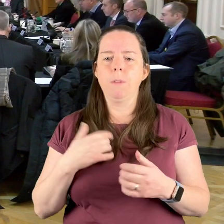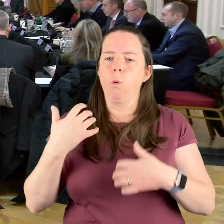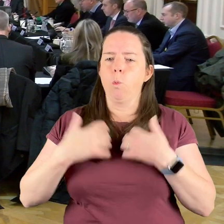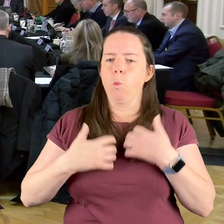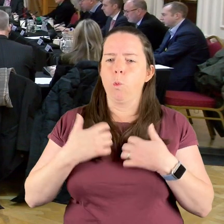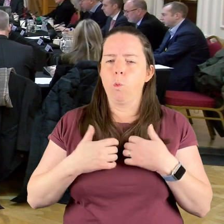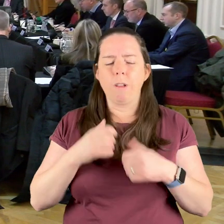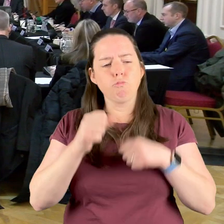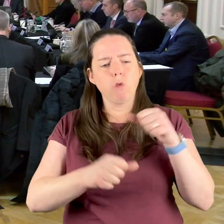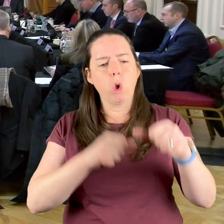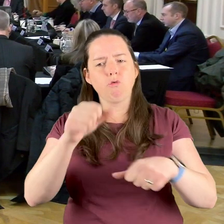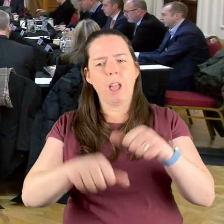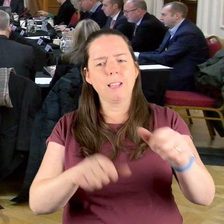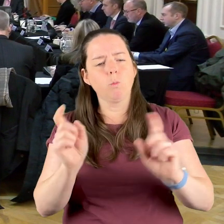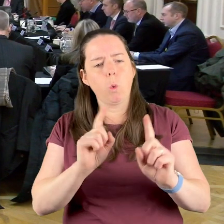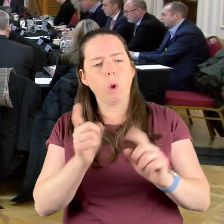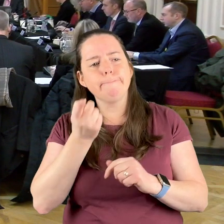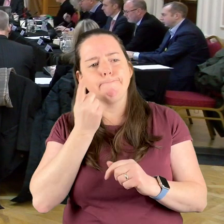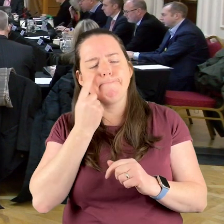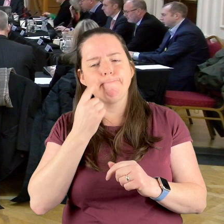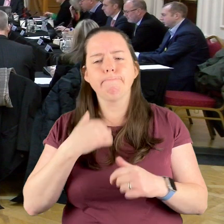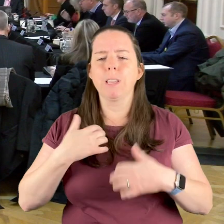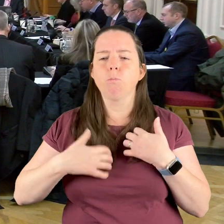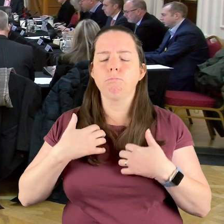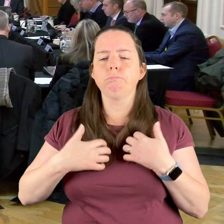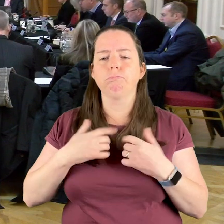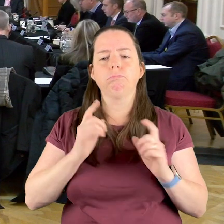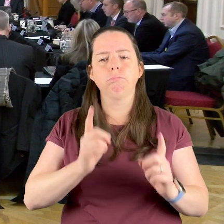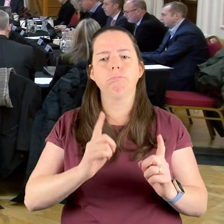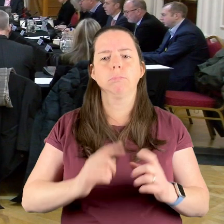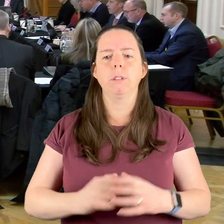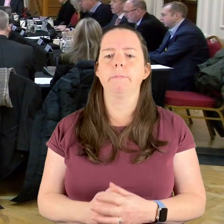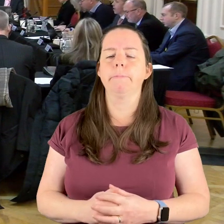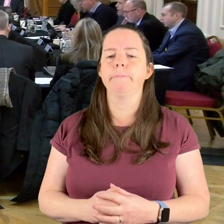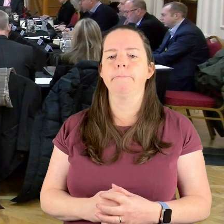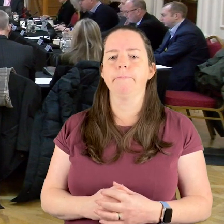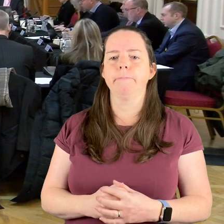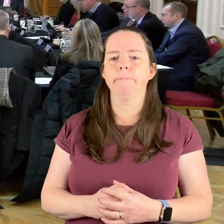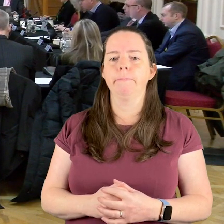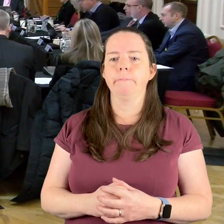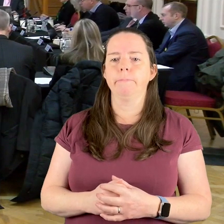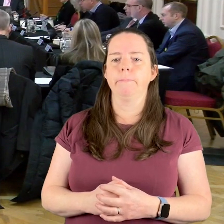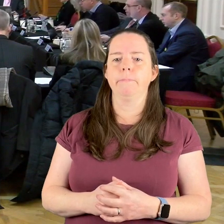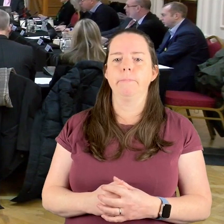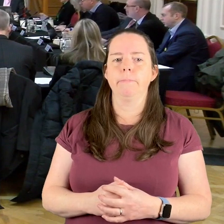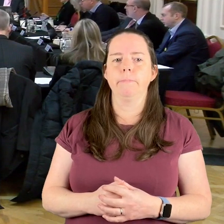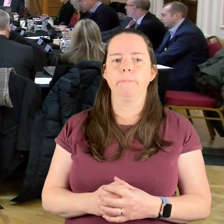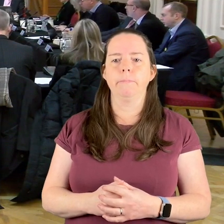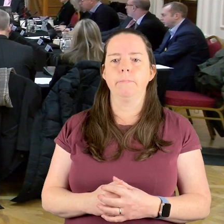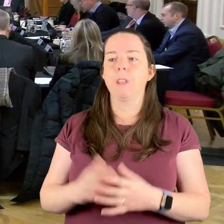think. So I'll be very interested to see what kind of progress we make.